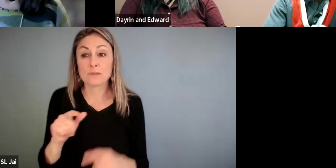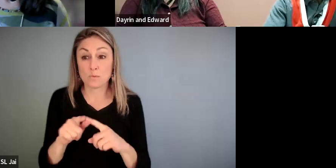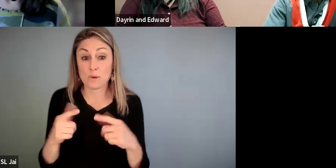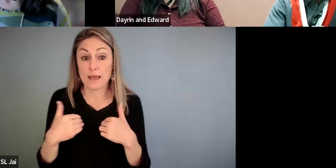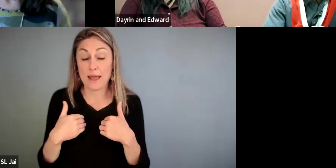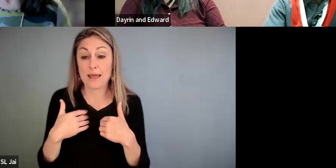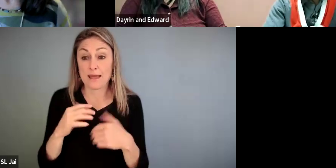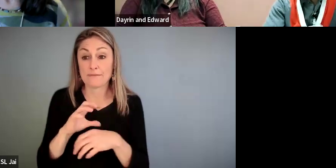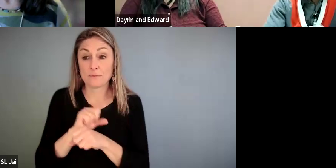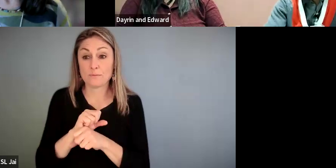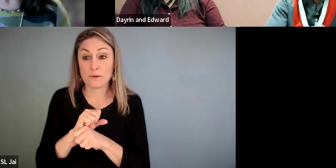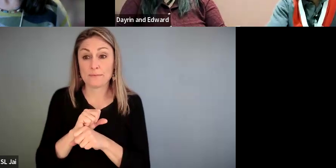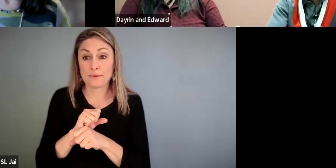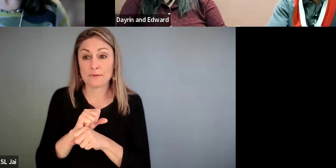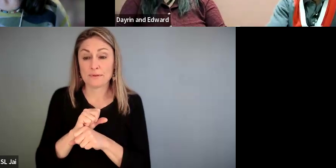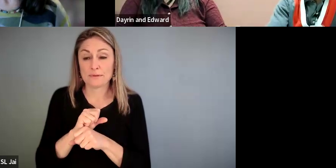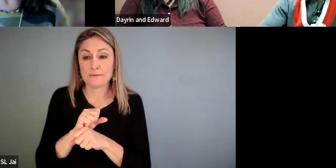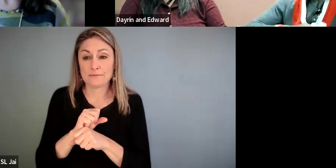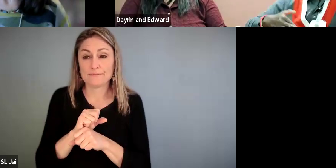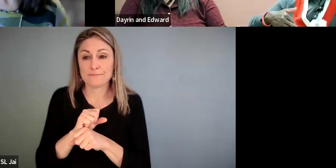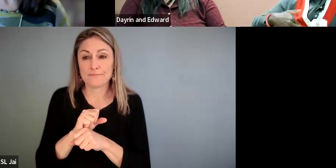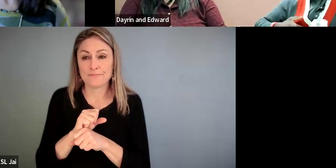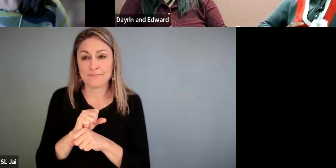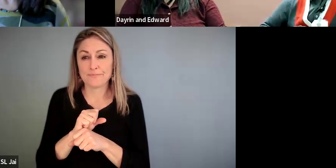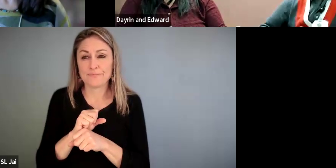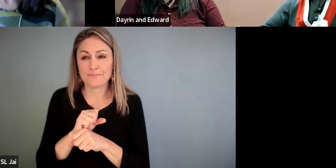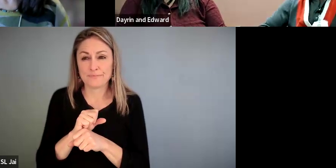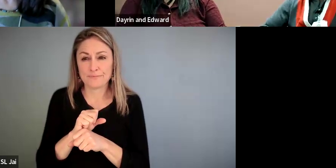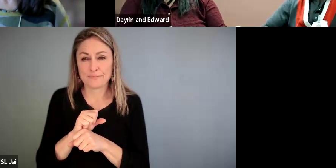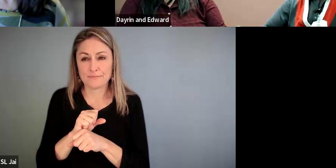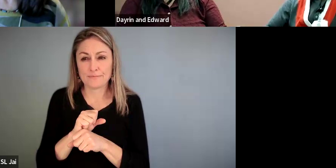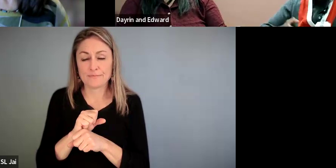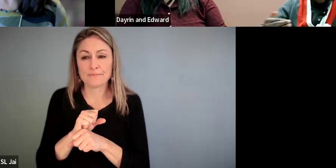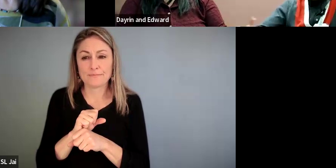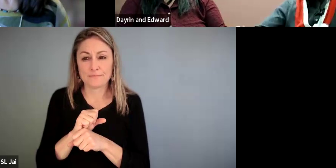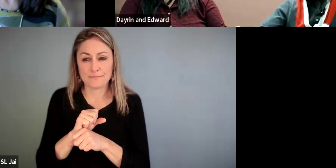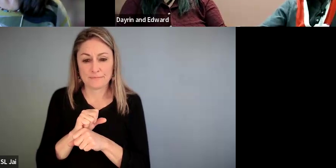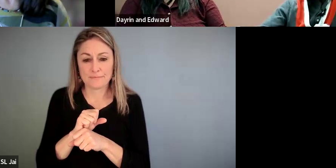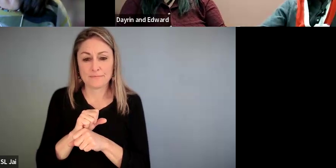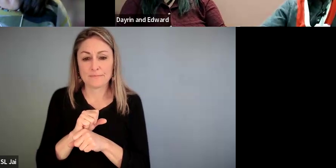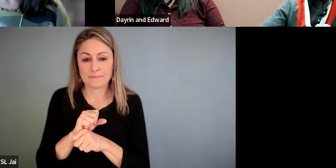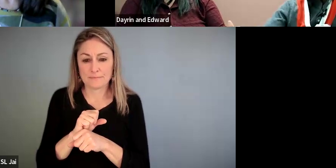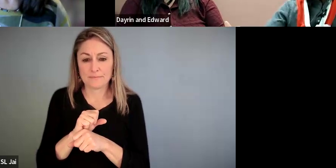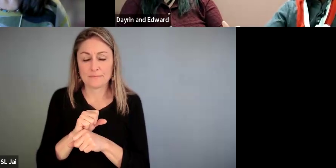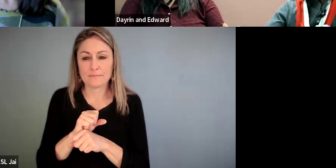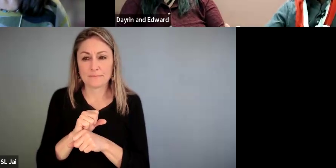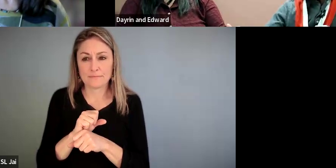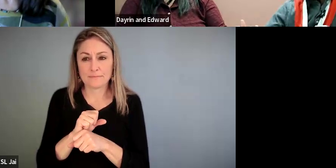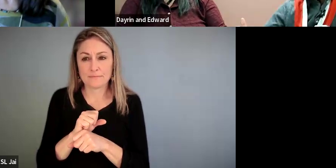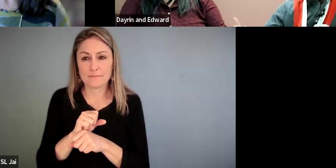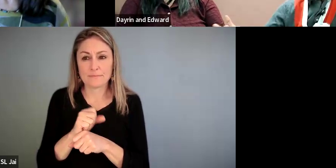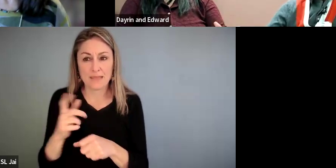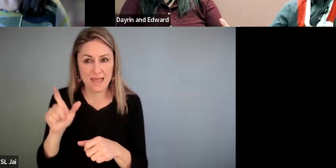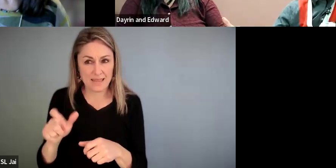appointment, where I had to see I have my health, I had to do the same